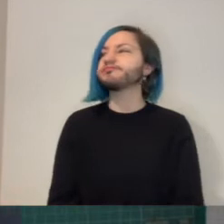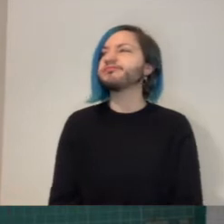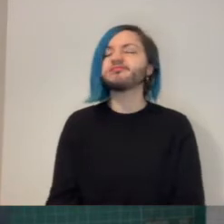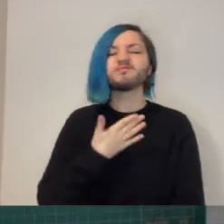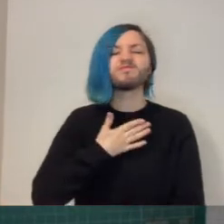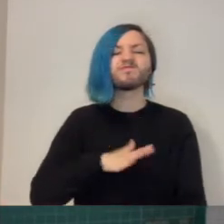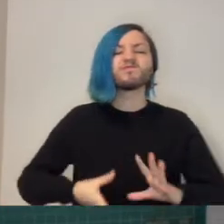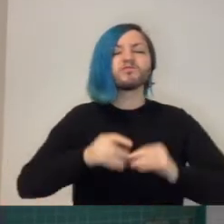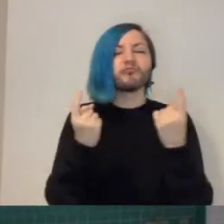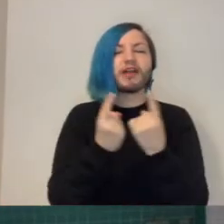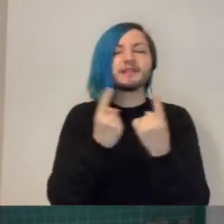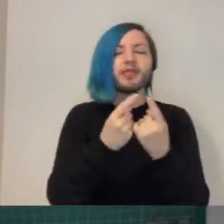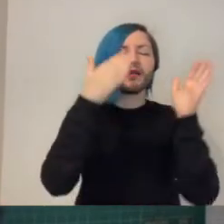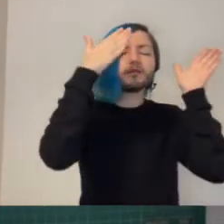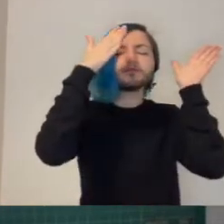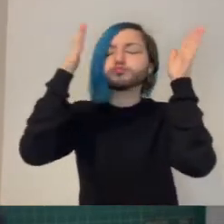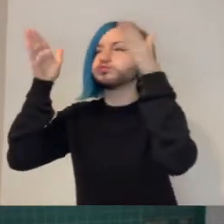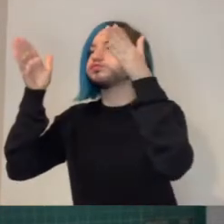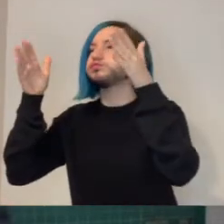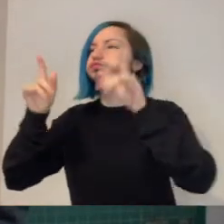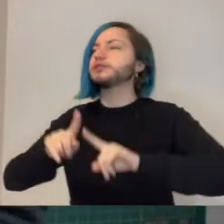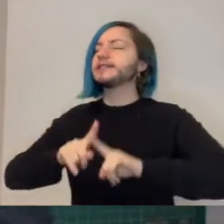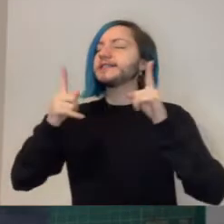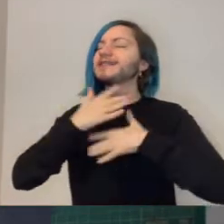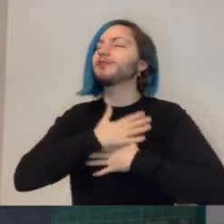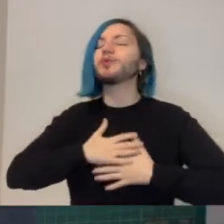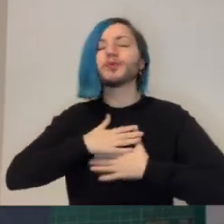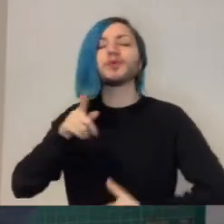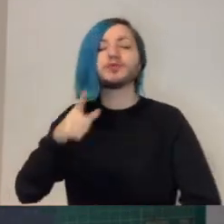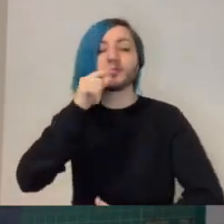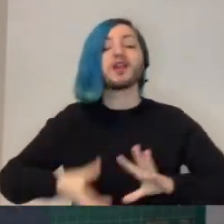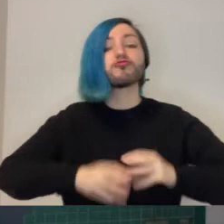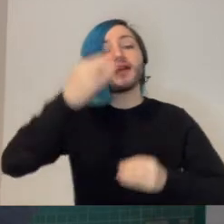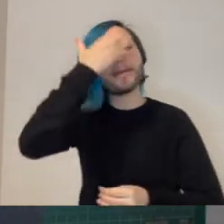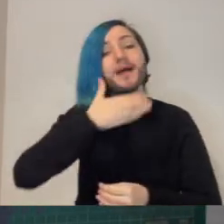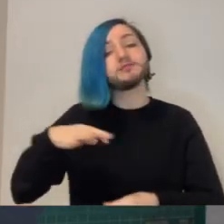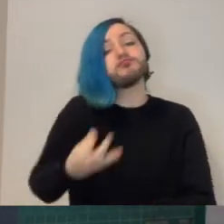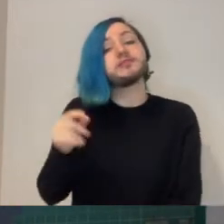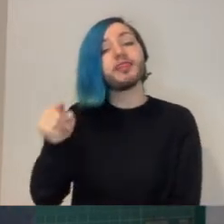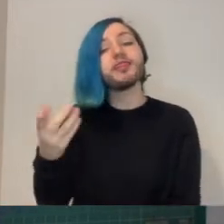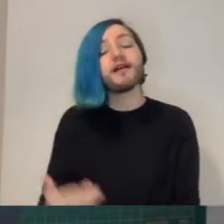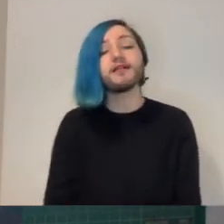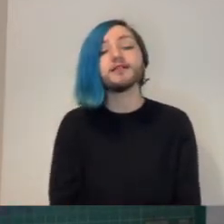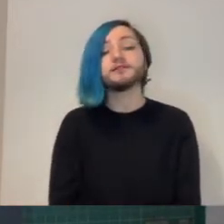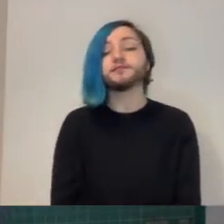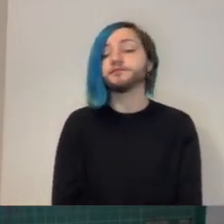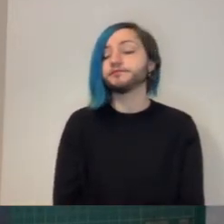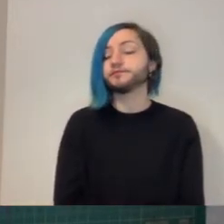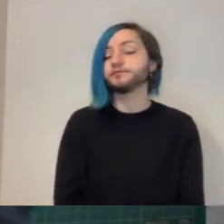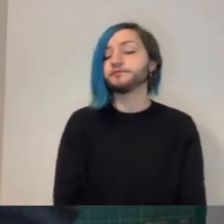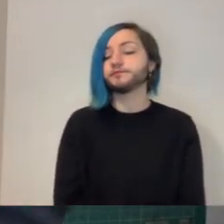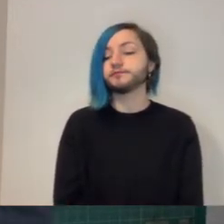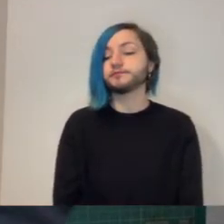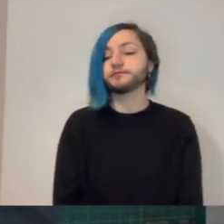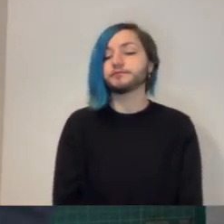just do something that just moves your mind to another space, so you can make a mask